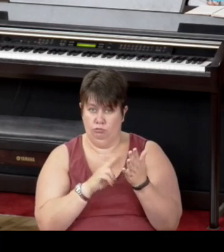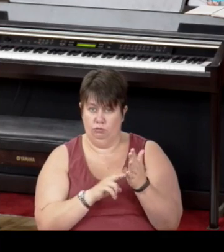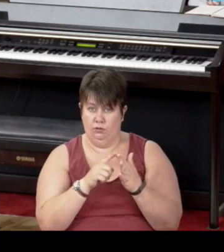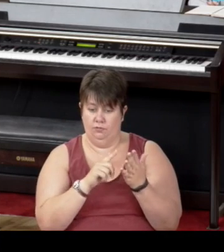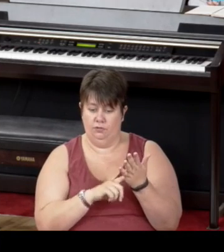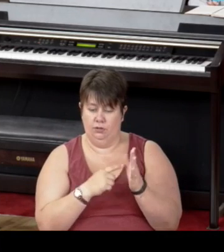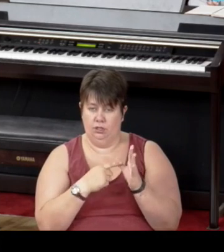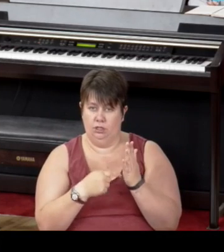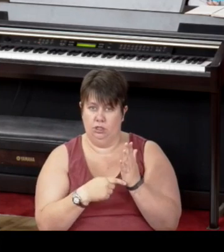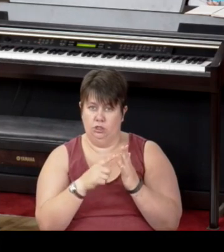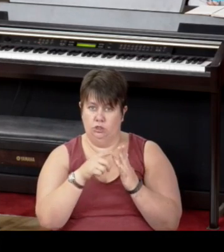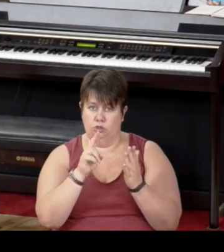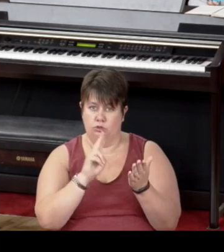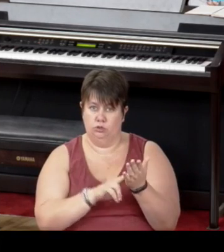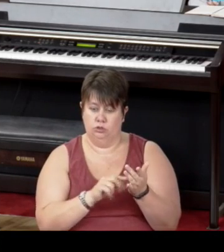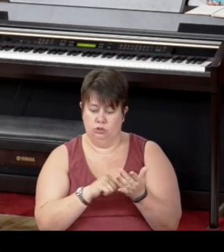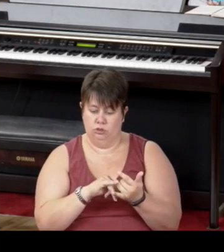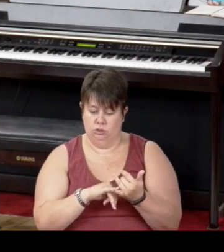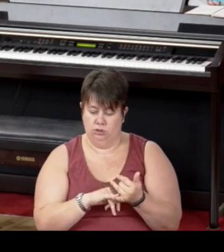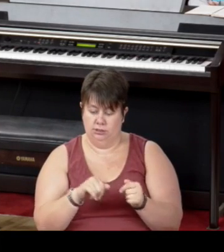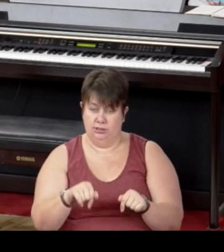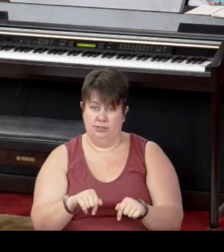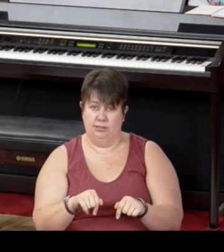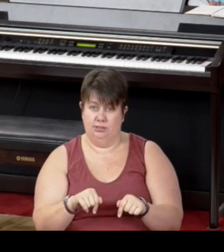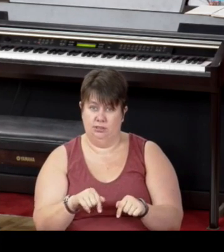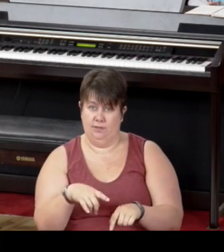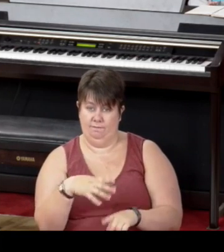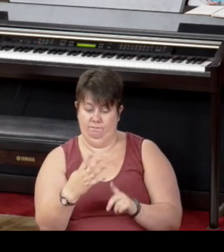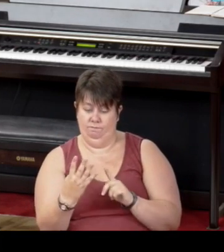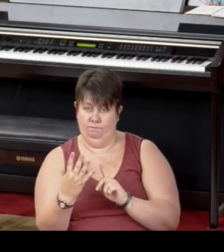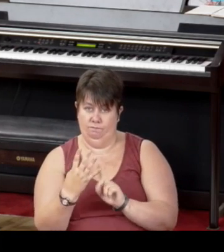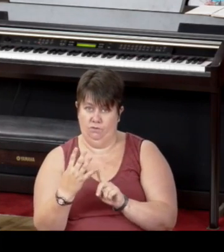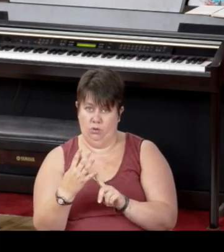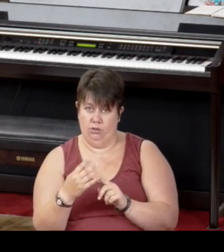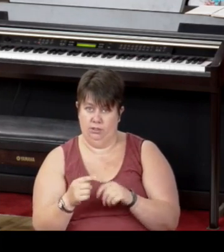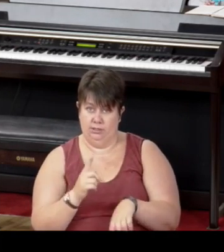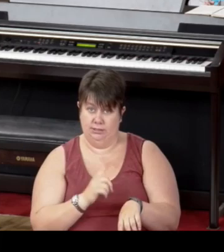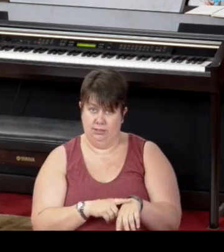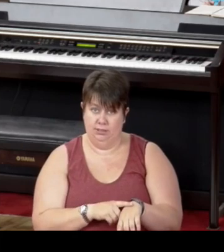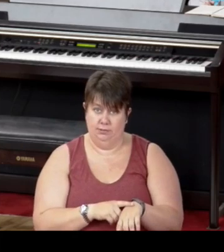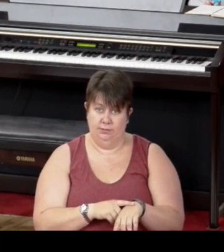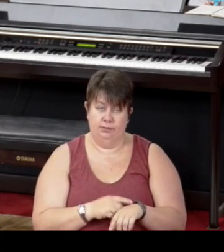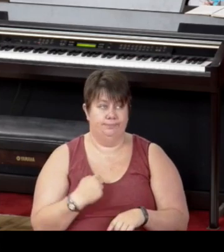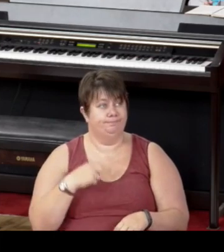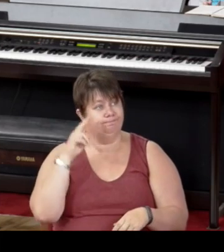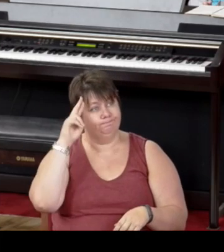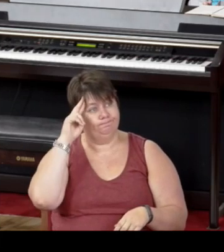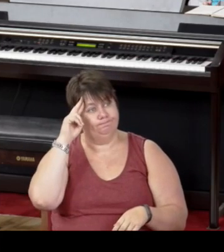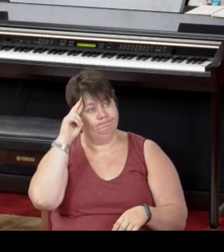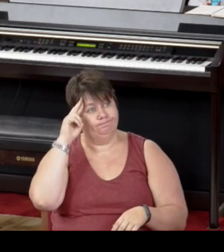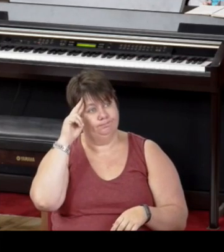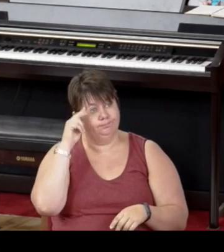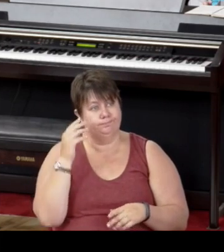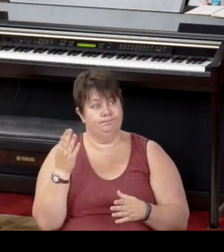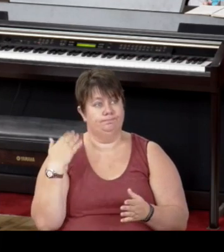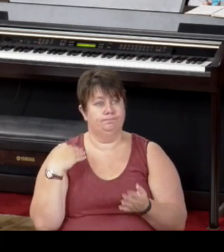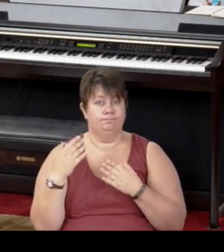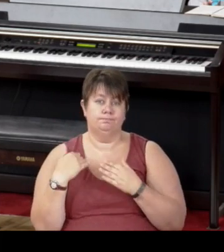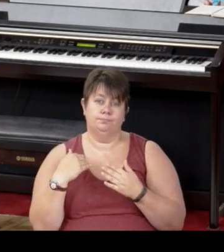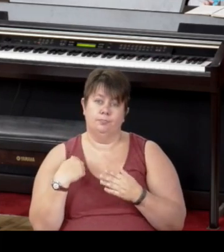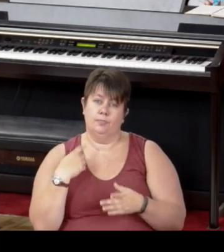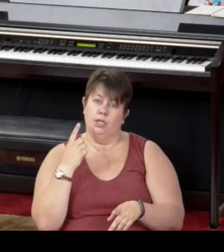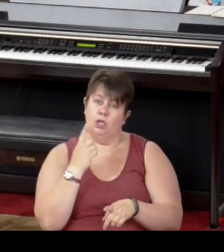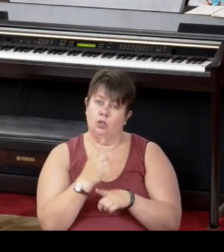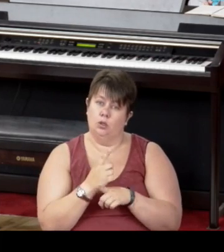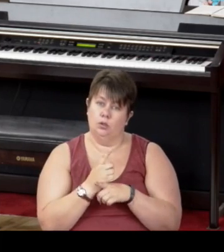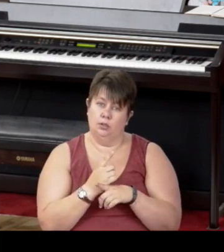fourth. And I remember one of the times that I was preaching on the end of Revelation,